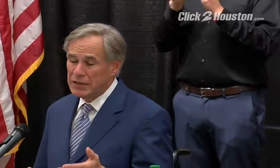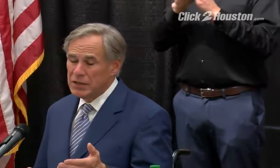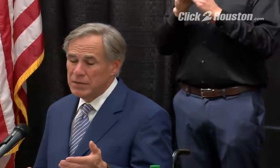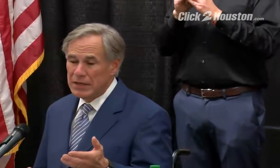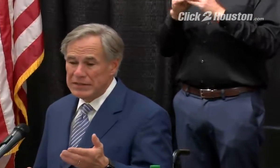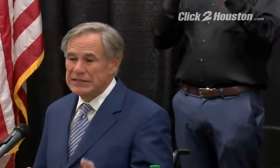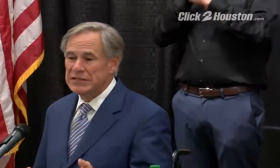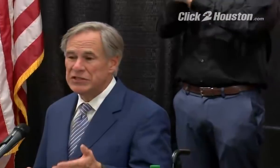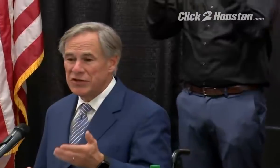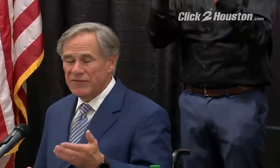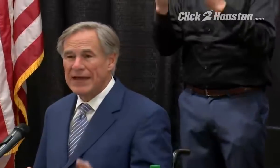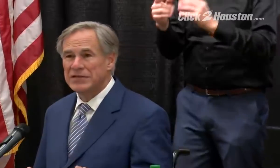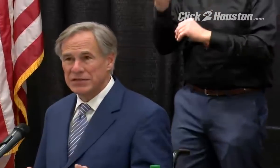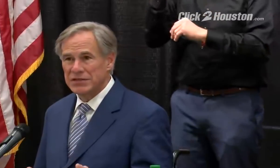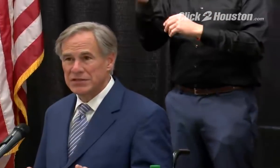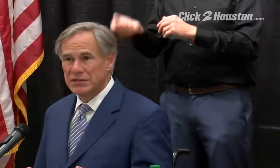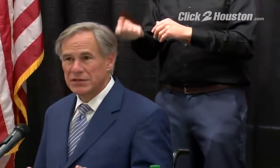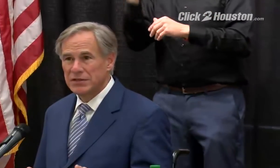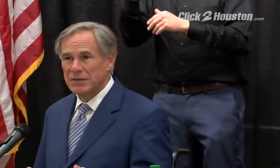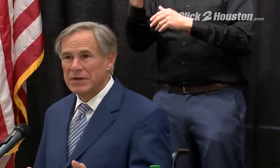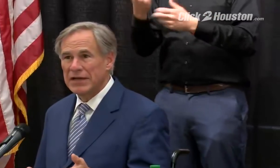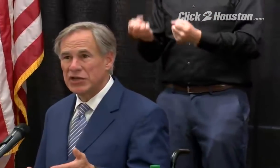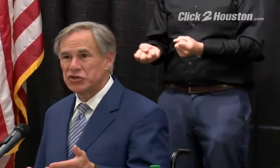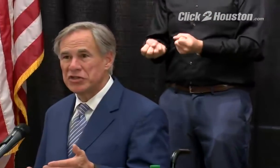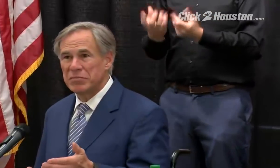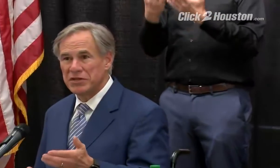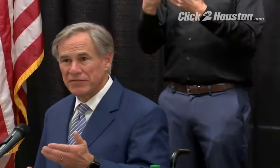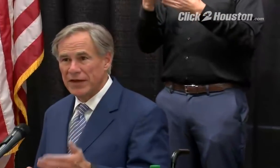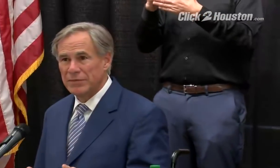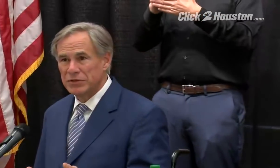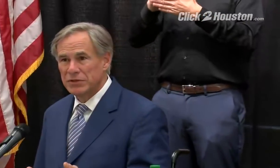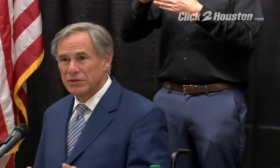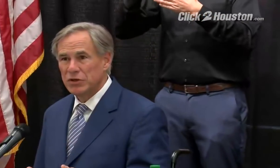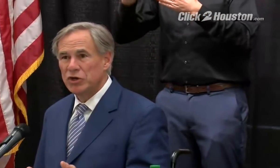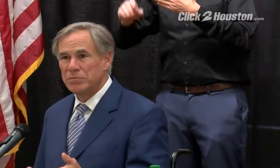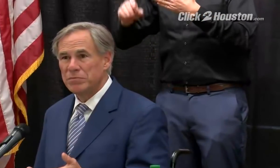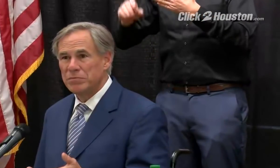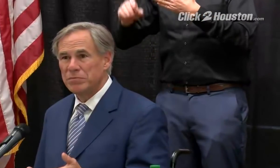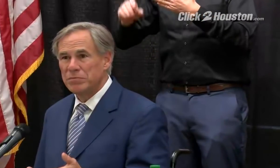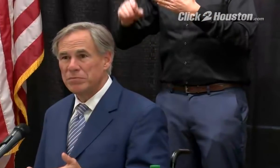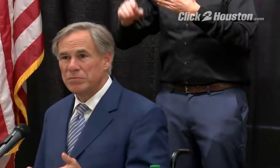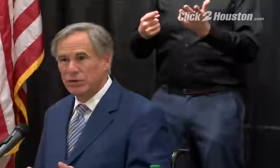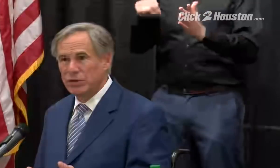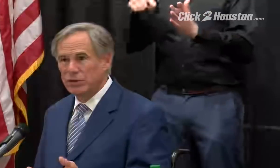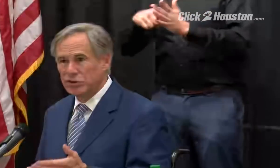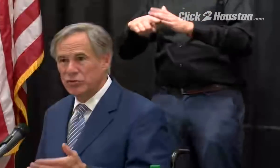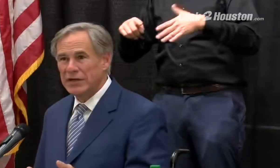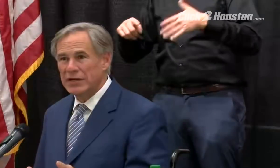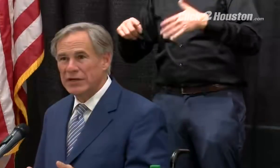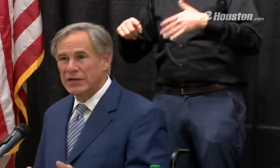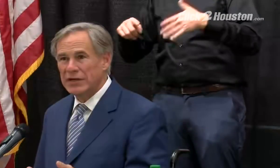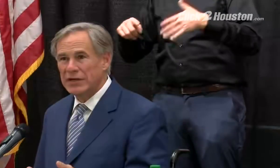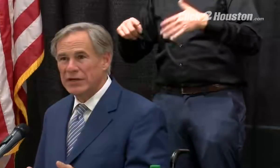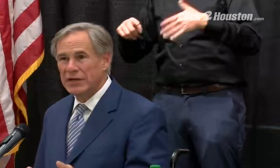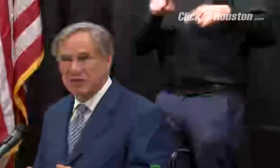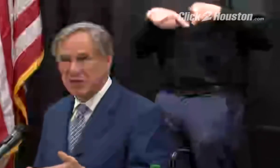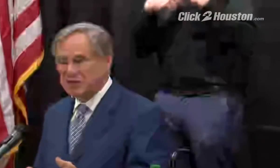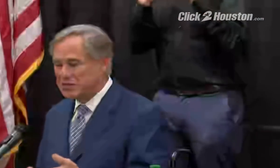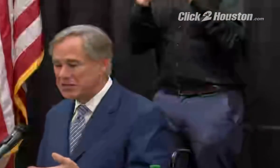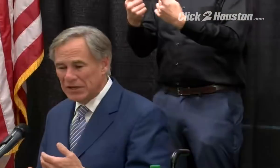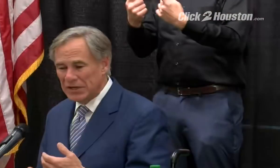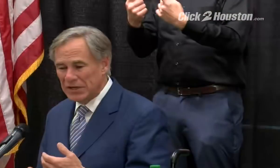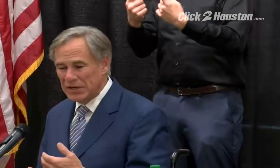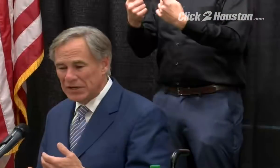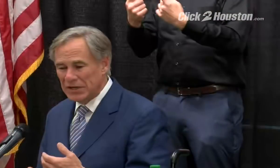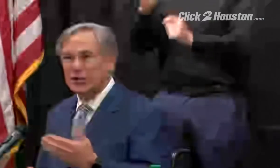I think this is the fastest that medications have been developed on mass scale to treat an infectious disease like